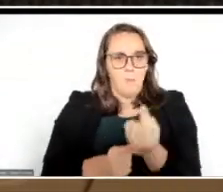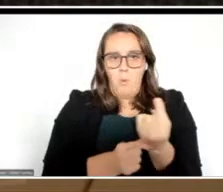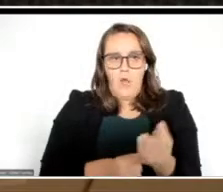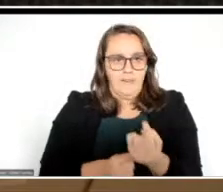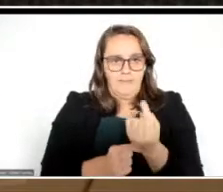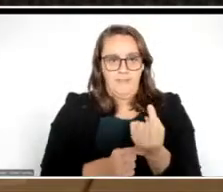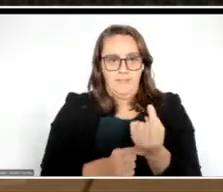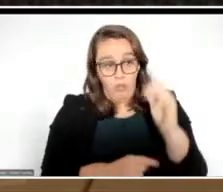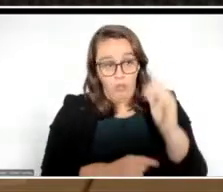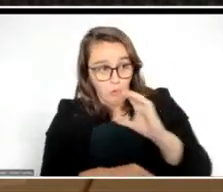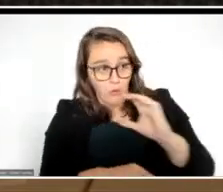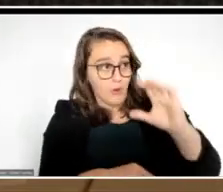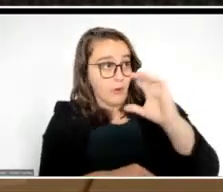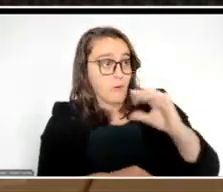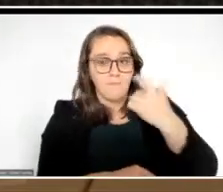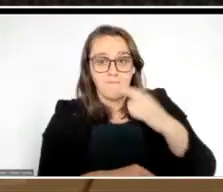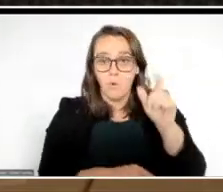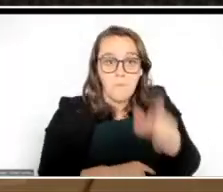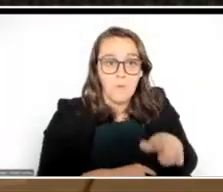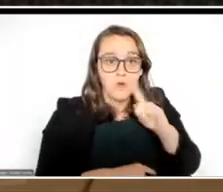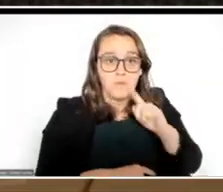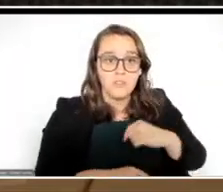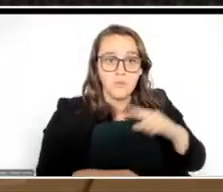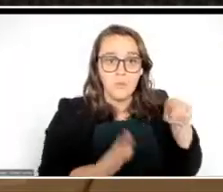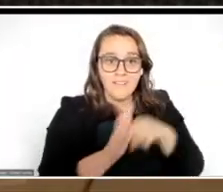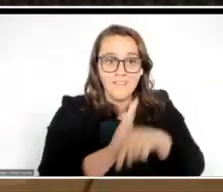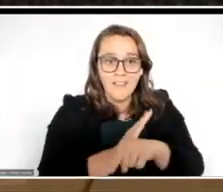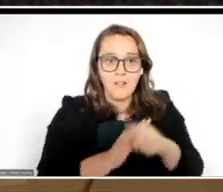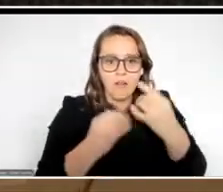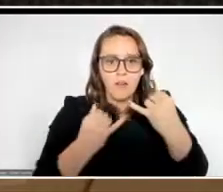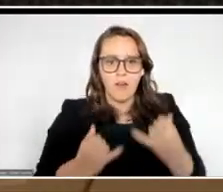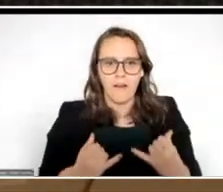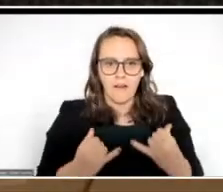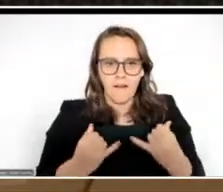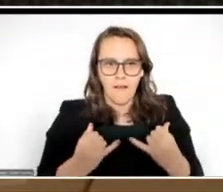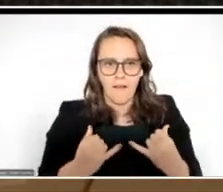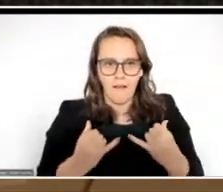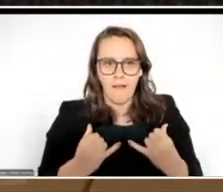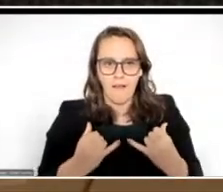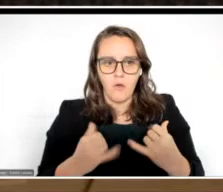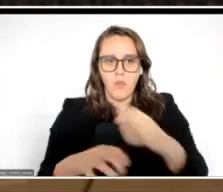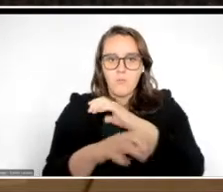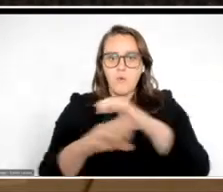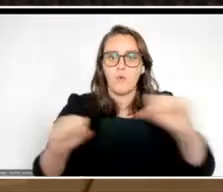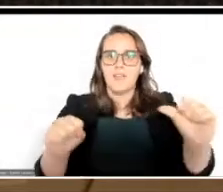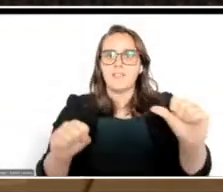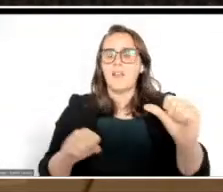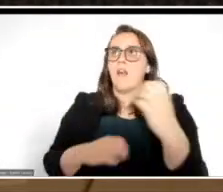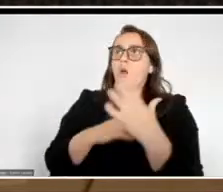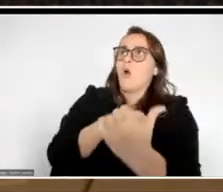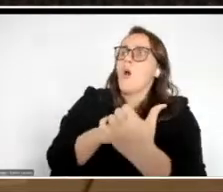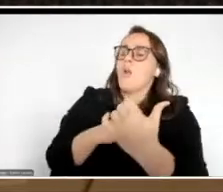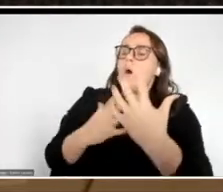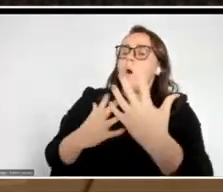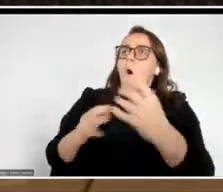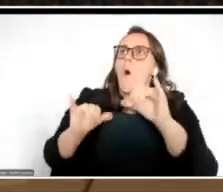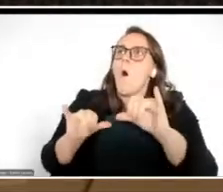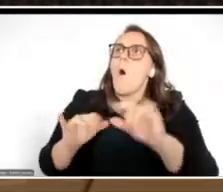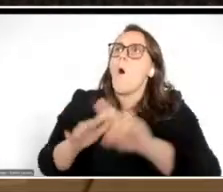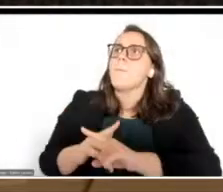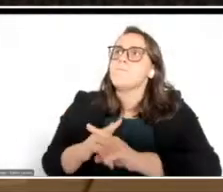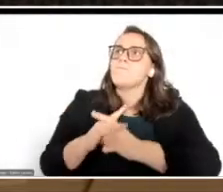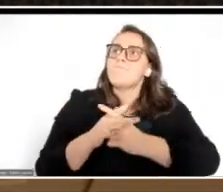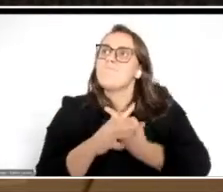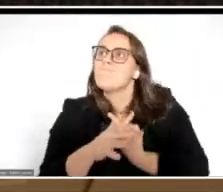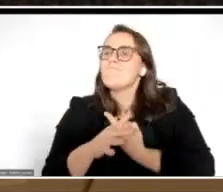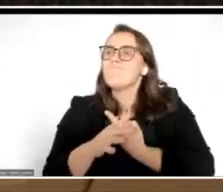killed. Now the individual who has called upon them to begin this coup is now pointing the finger